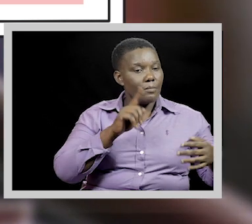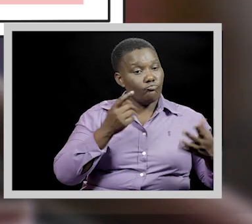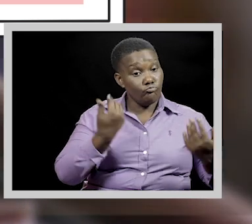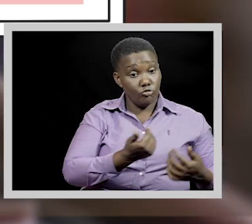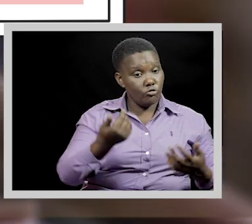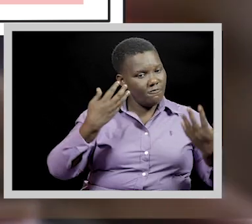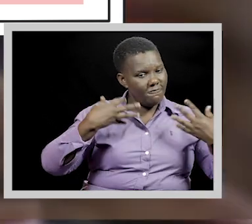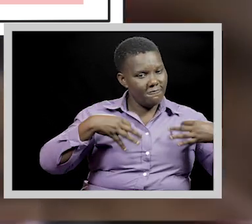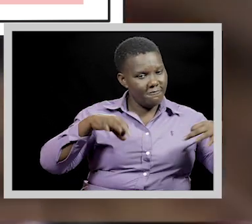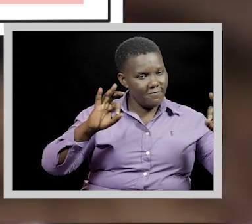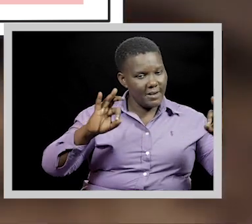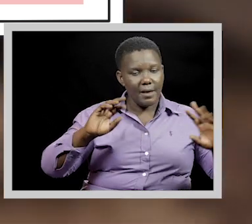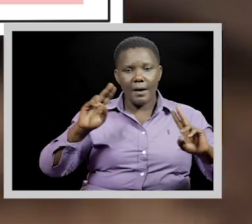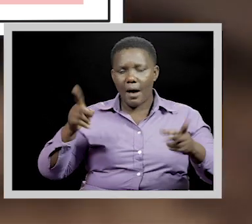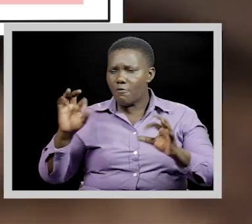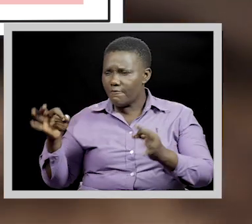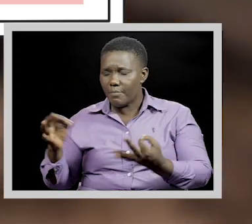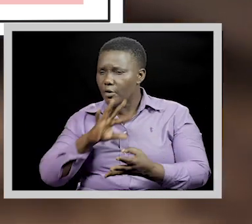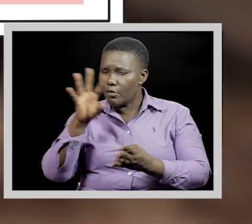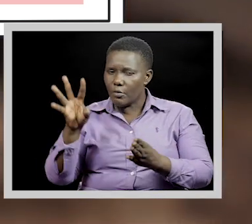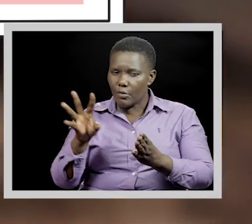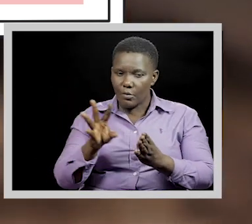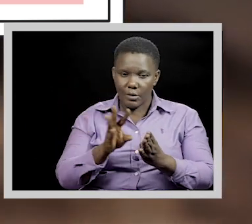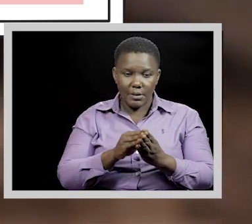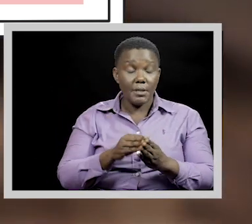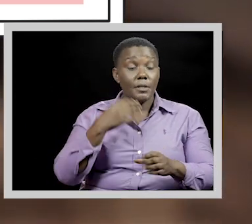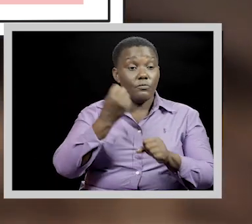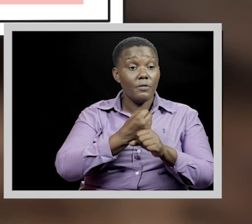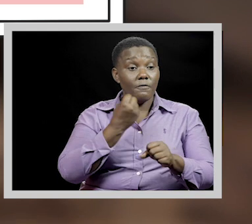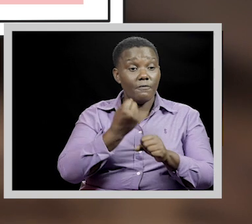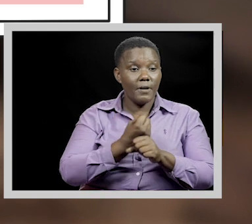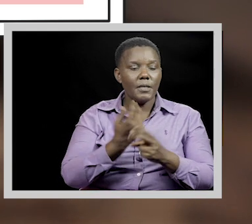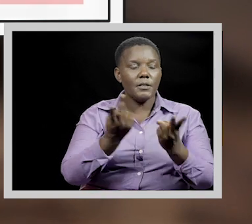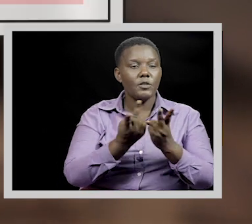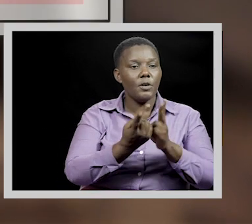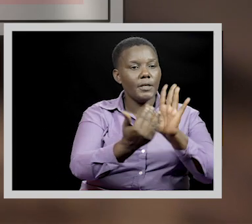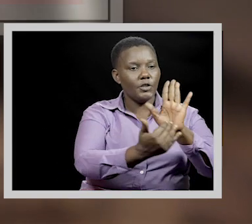would be in the best interest of the child and serve the interests of justice.